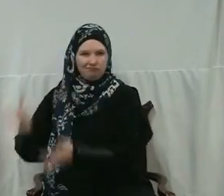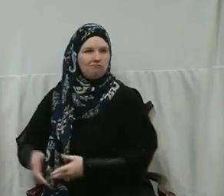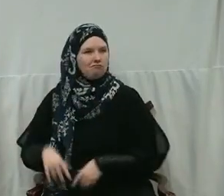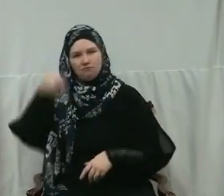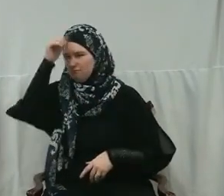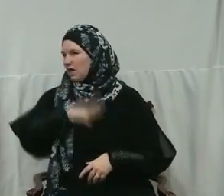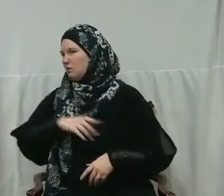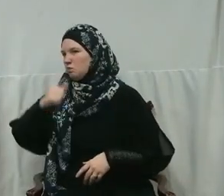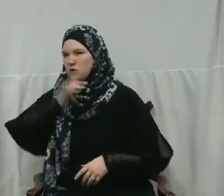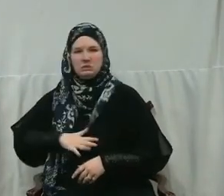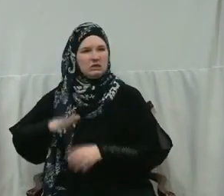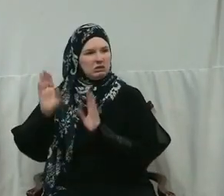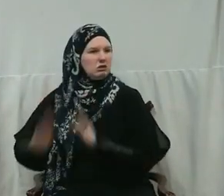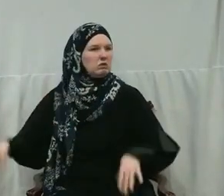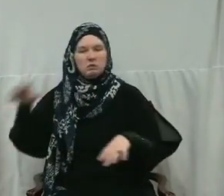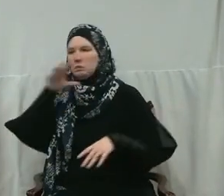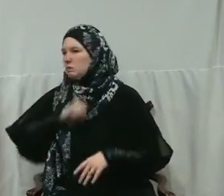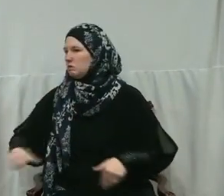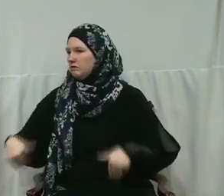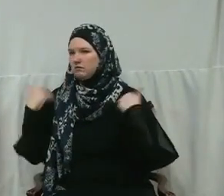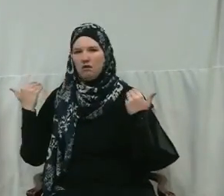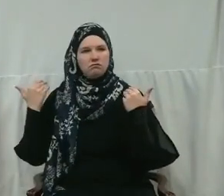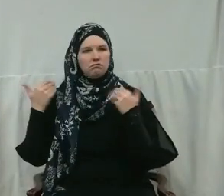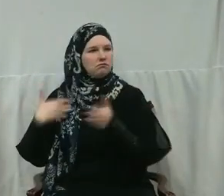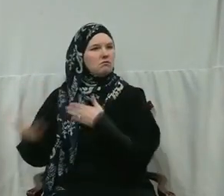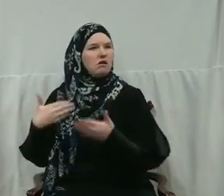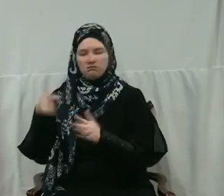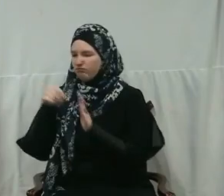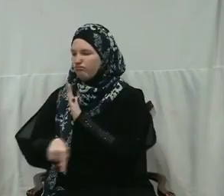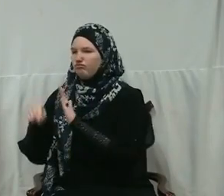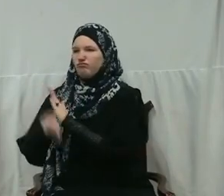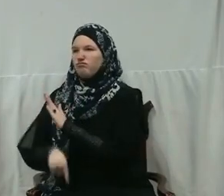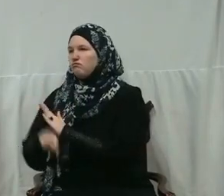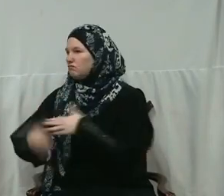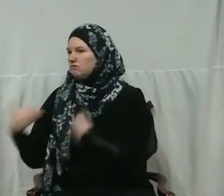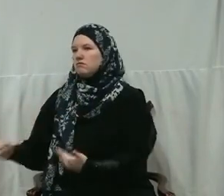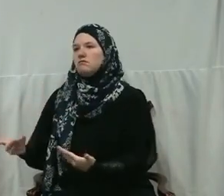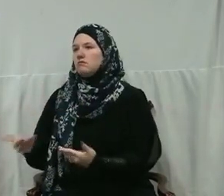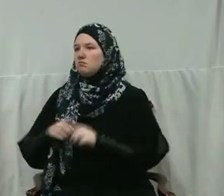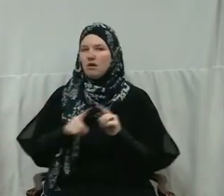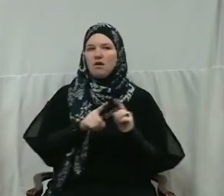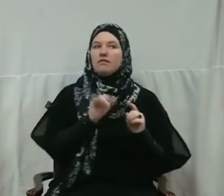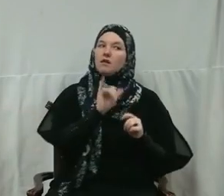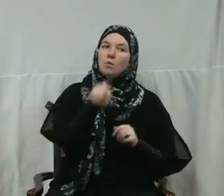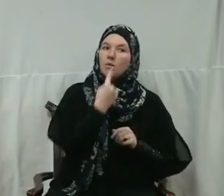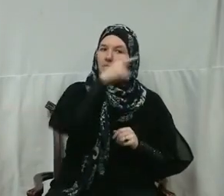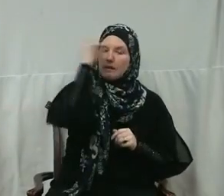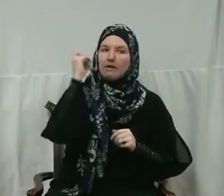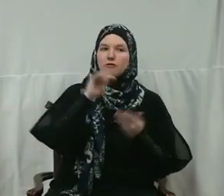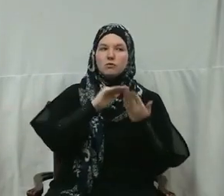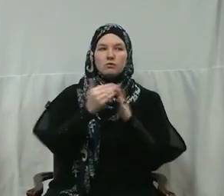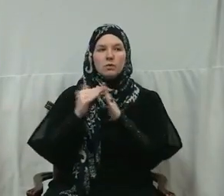and children, young and old, are fair targets for the tyrants of today. But that's only because the